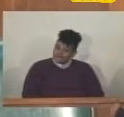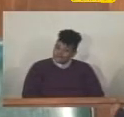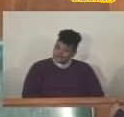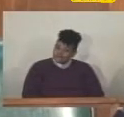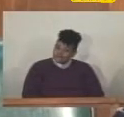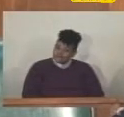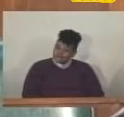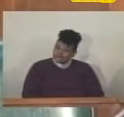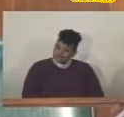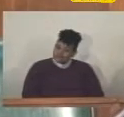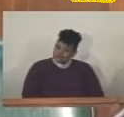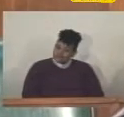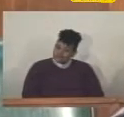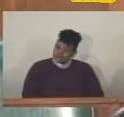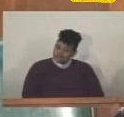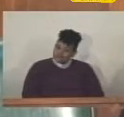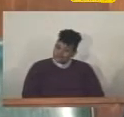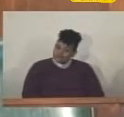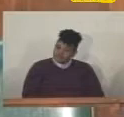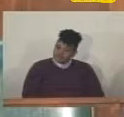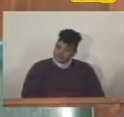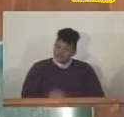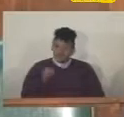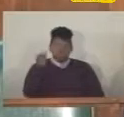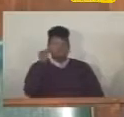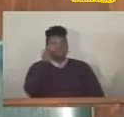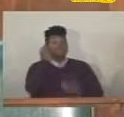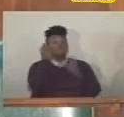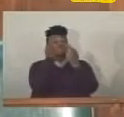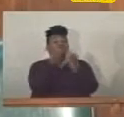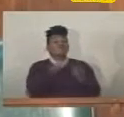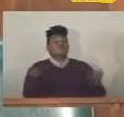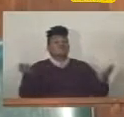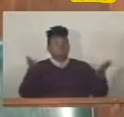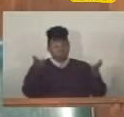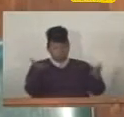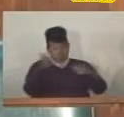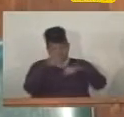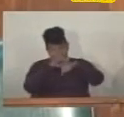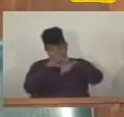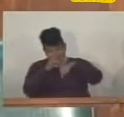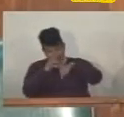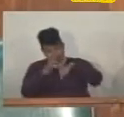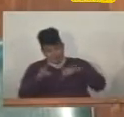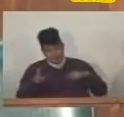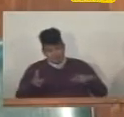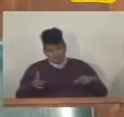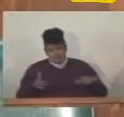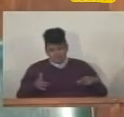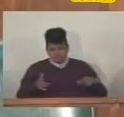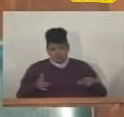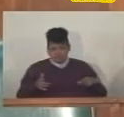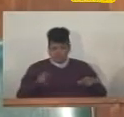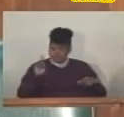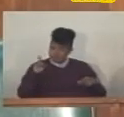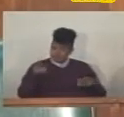Well, my comment on that is this, that if the resources are available, then it ought to be